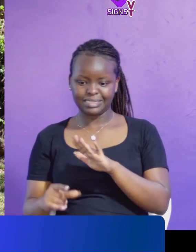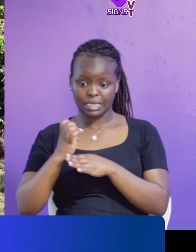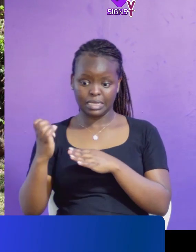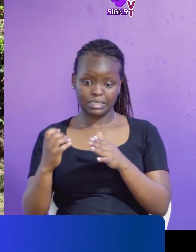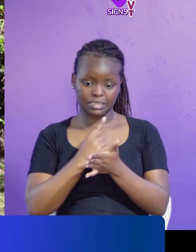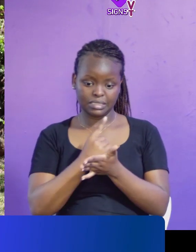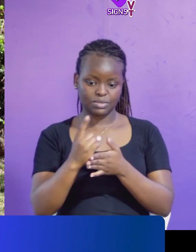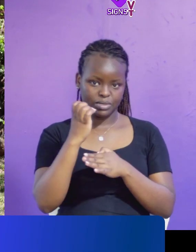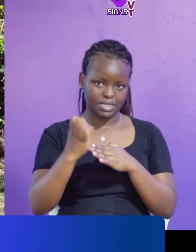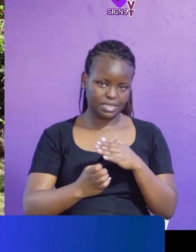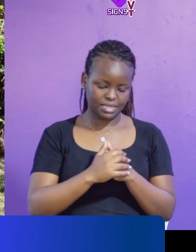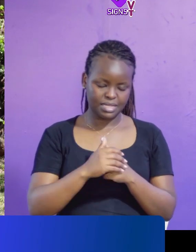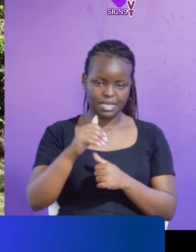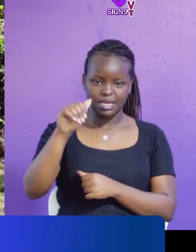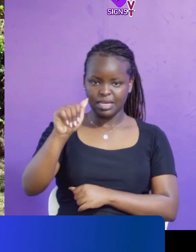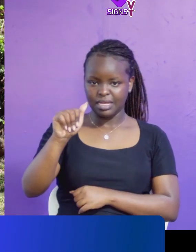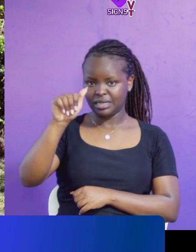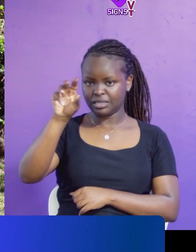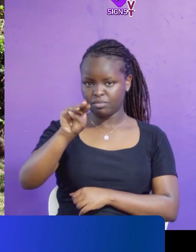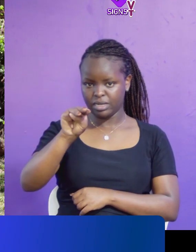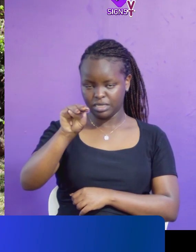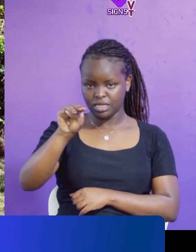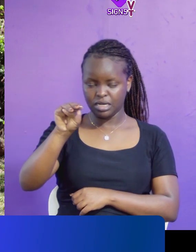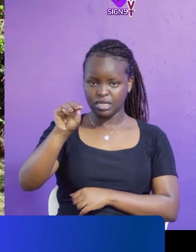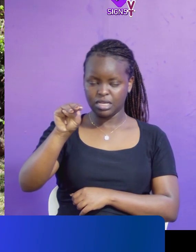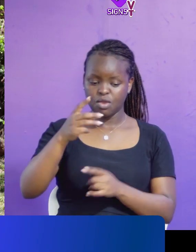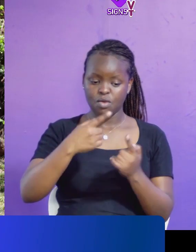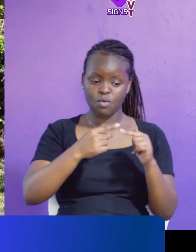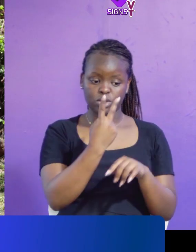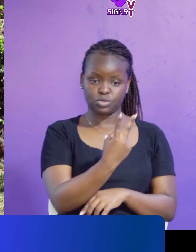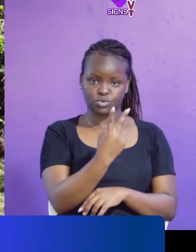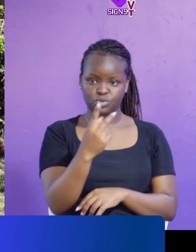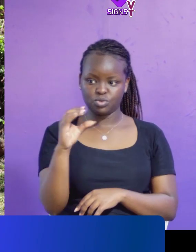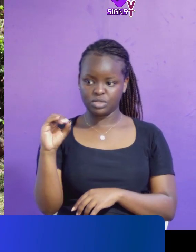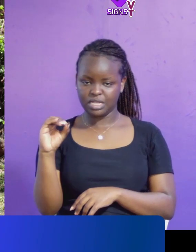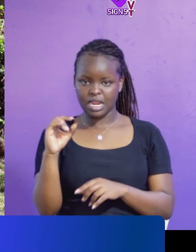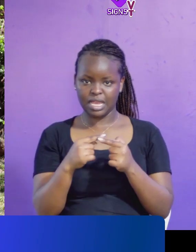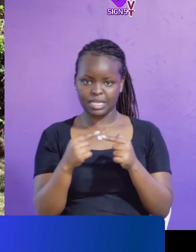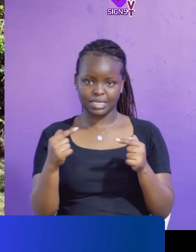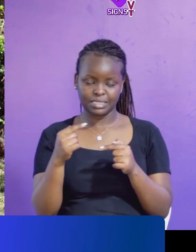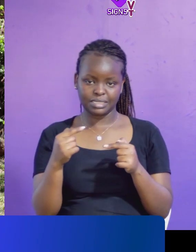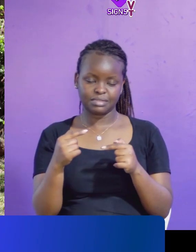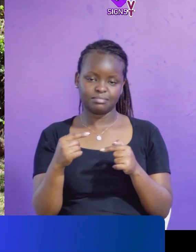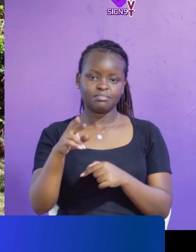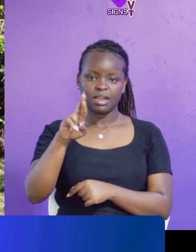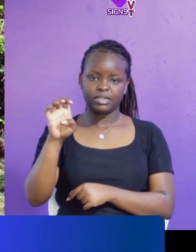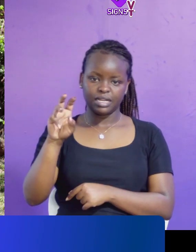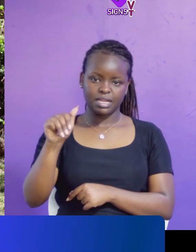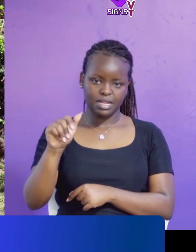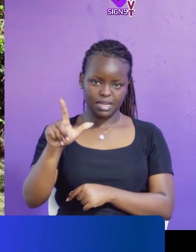after Atletico Madrid won 2-0 against Villarreal, courtesy of